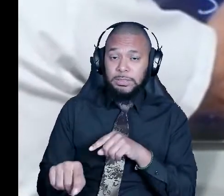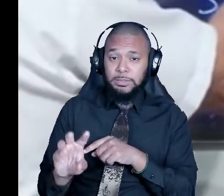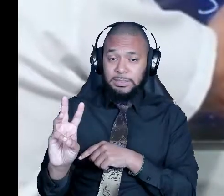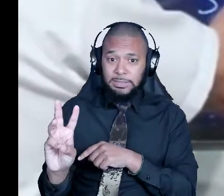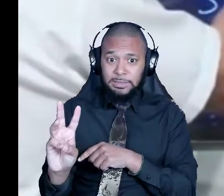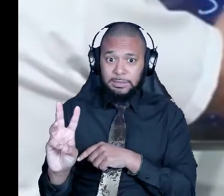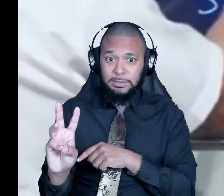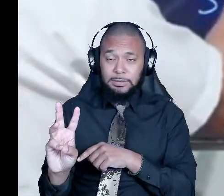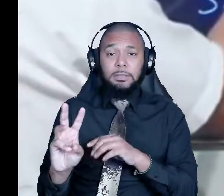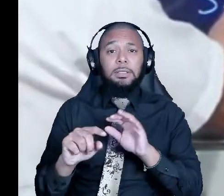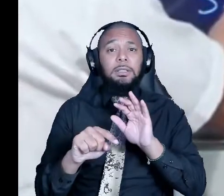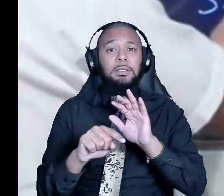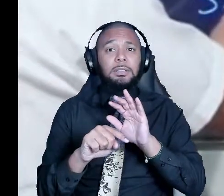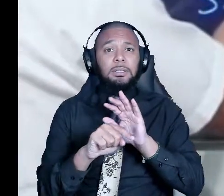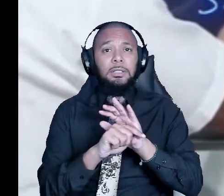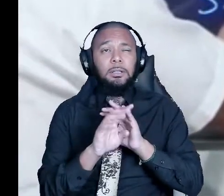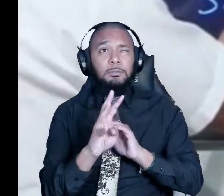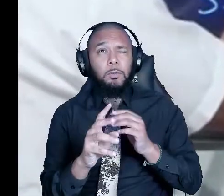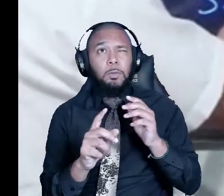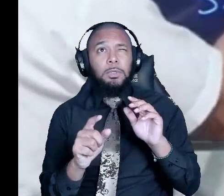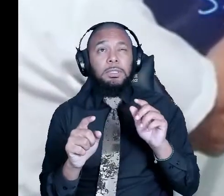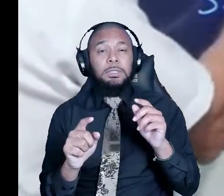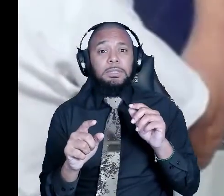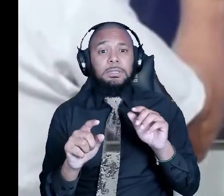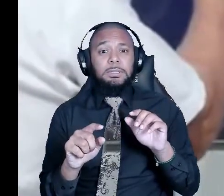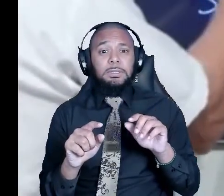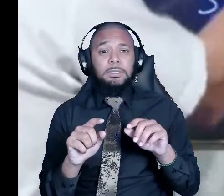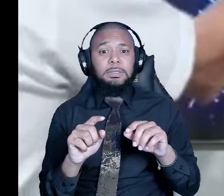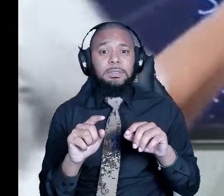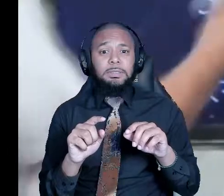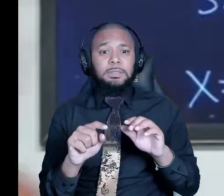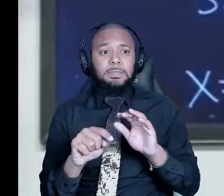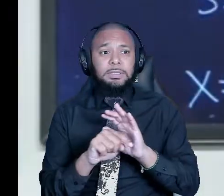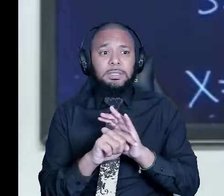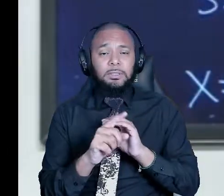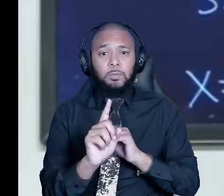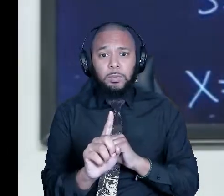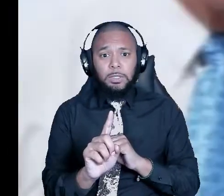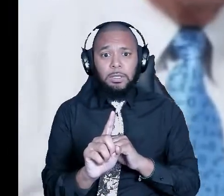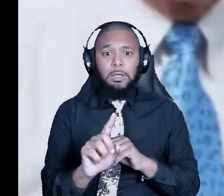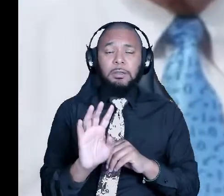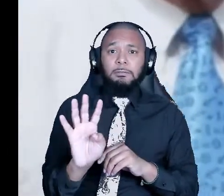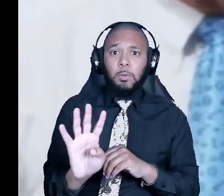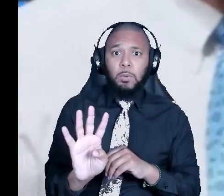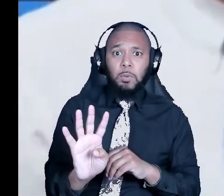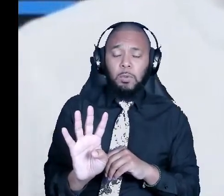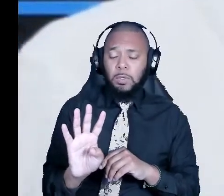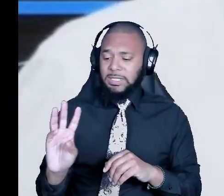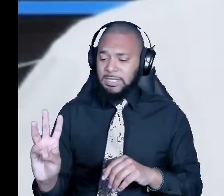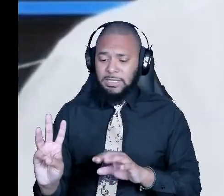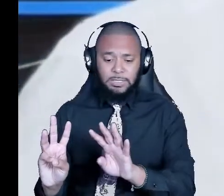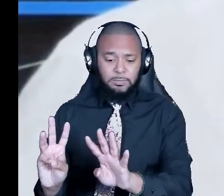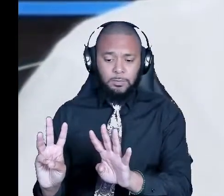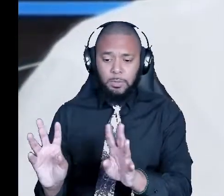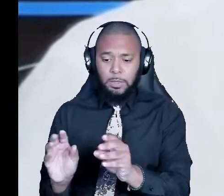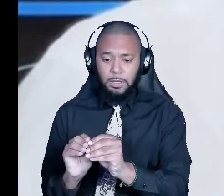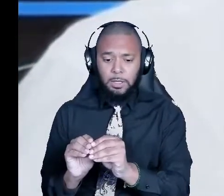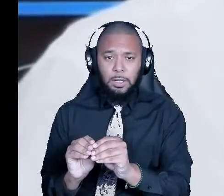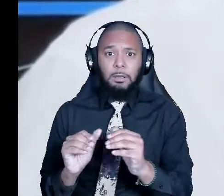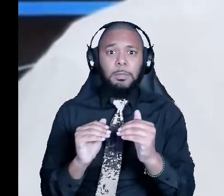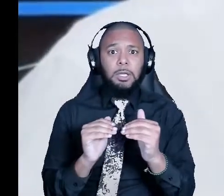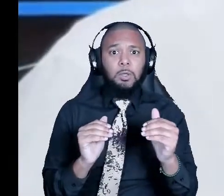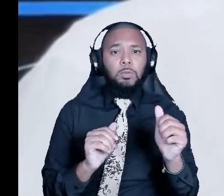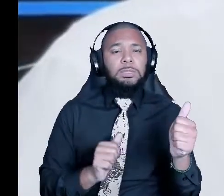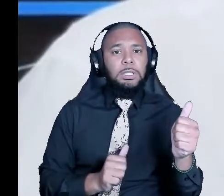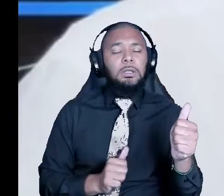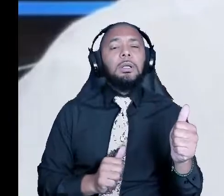Negative 4 times negative 1 would be positive 4, and 6 plus 4 is 10. That's a good way to check yourself. Make sure that